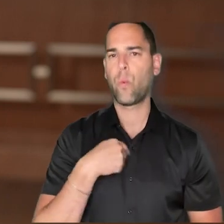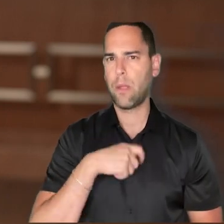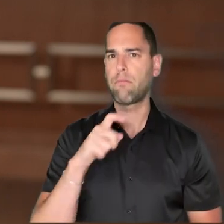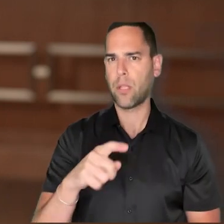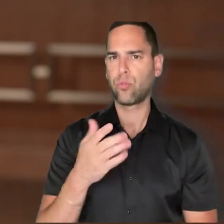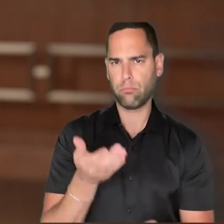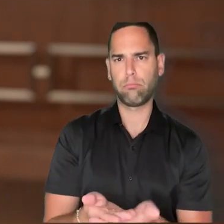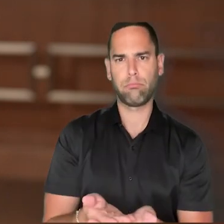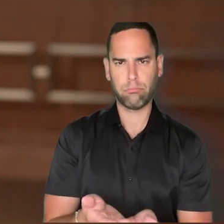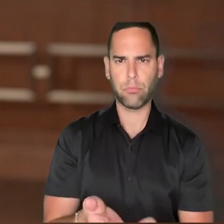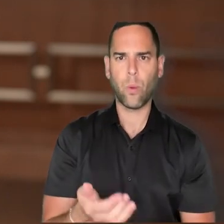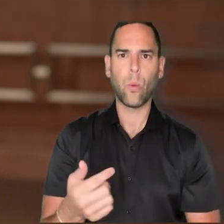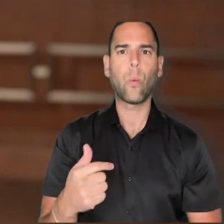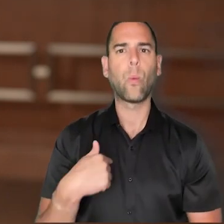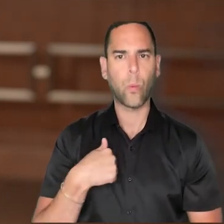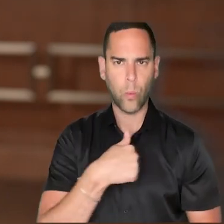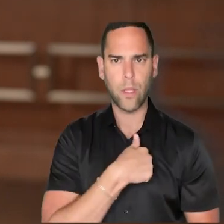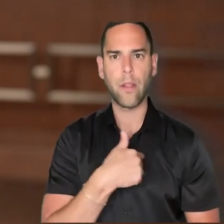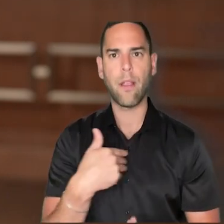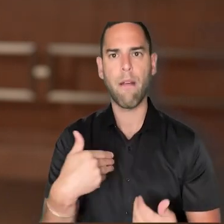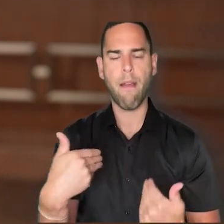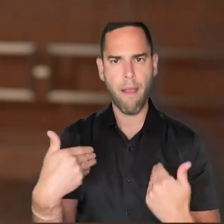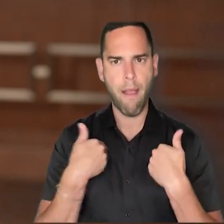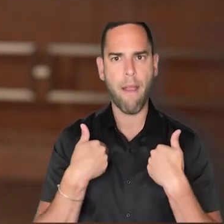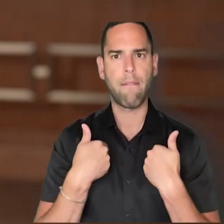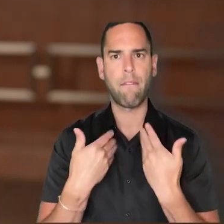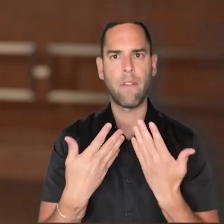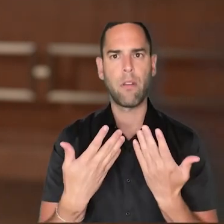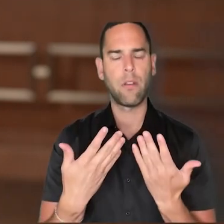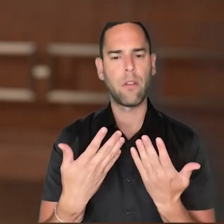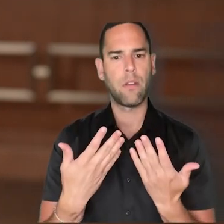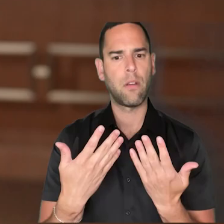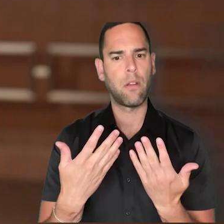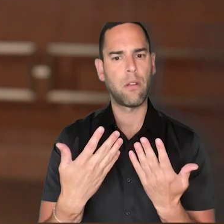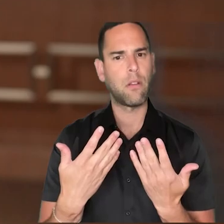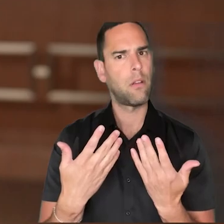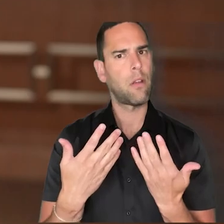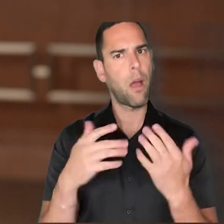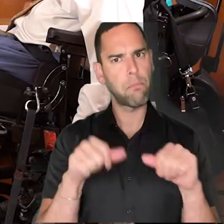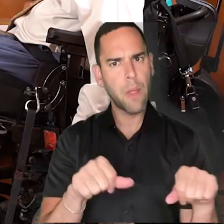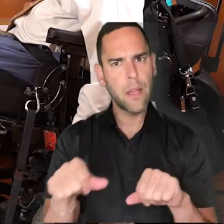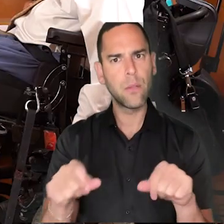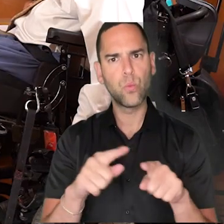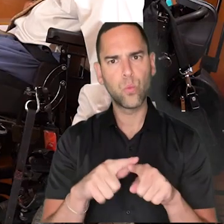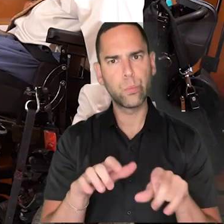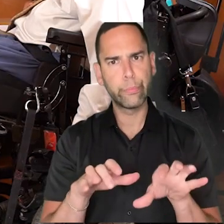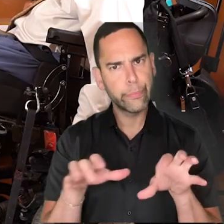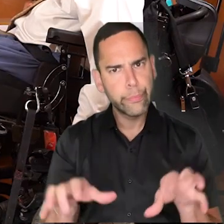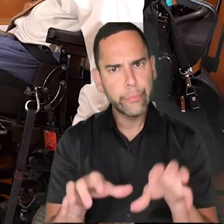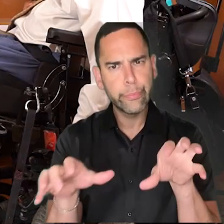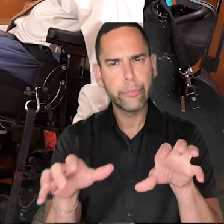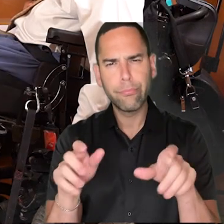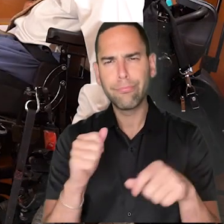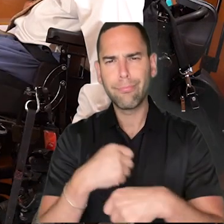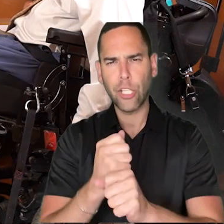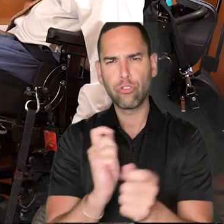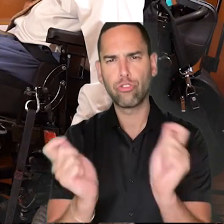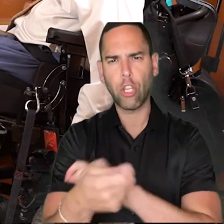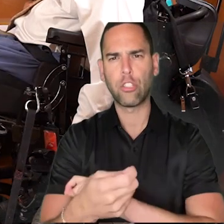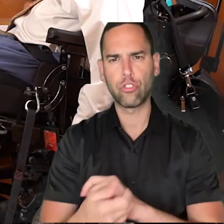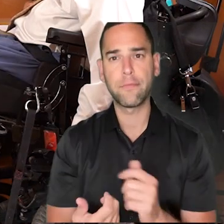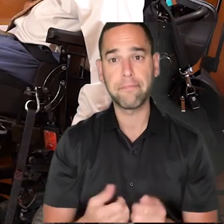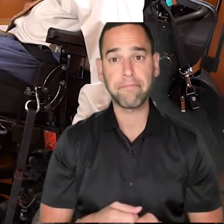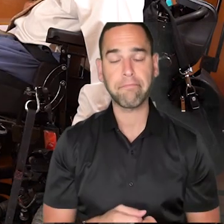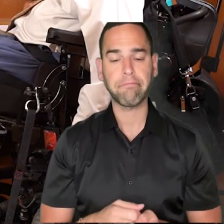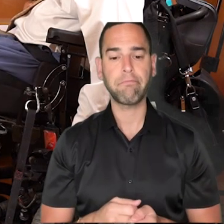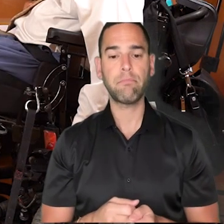important for us to be able to affirmatively show that we had the ability to really make